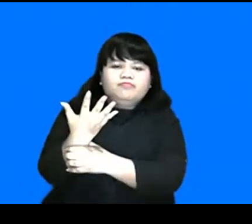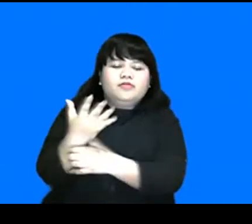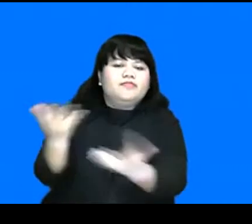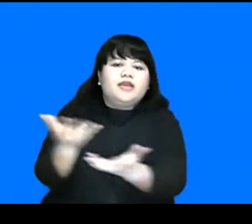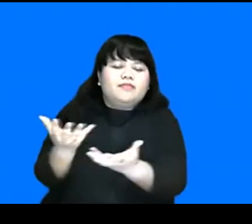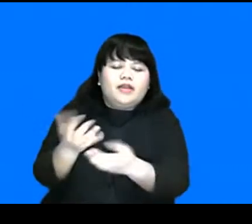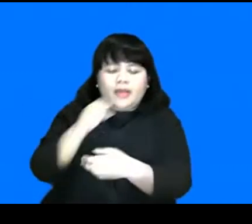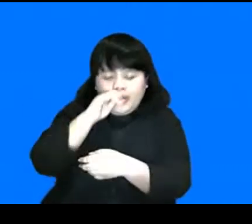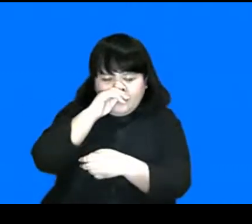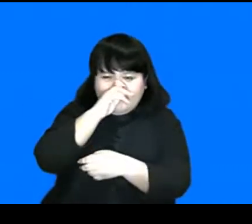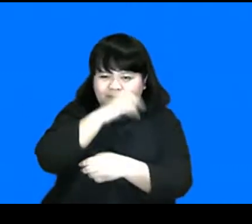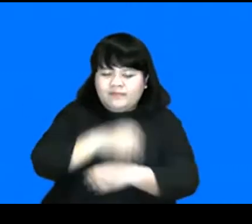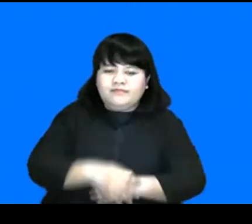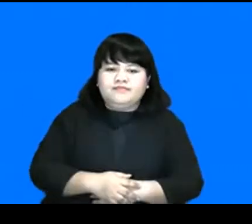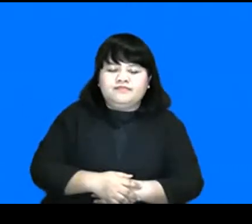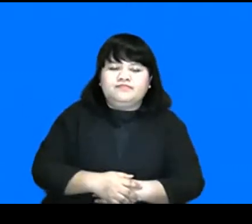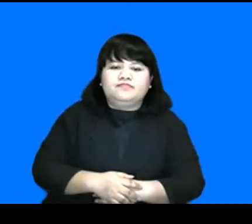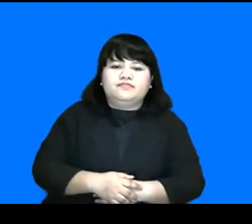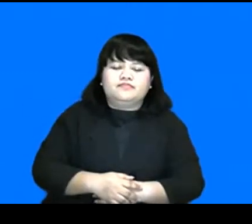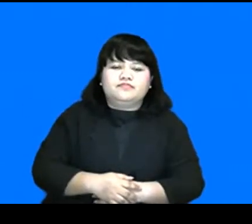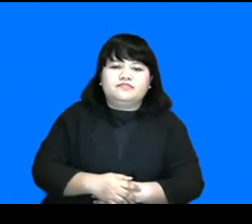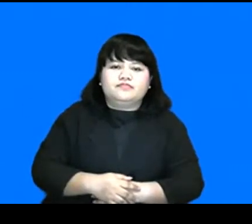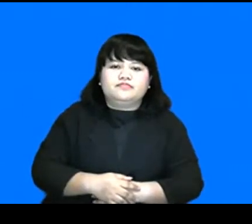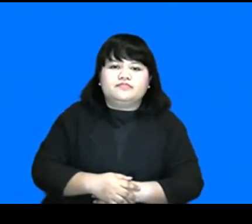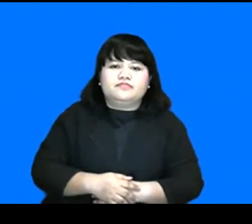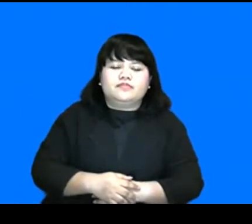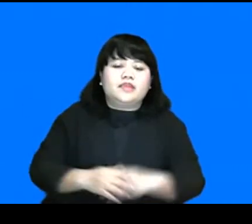basically, instead of